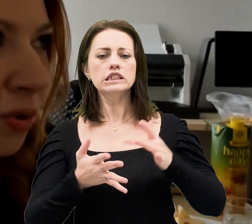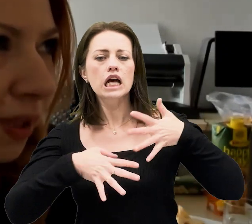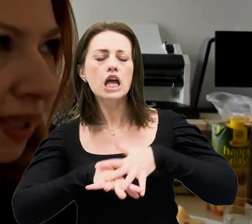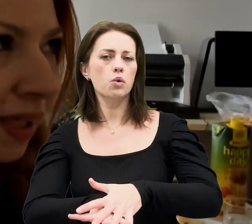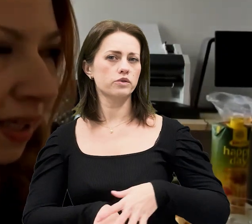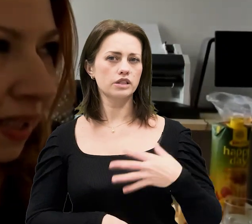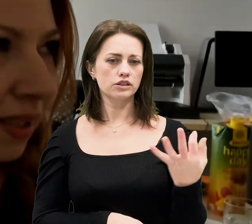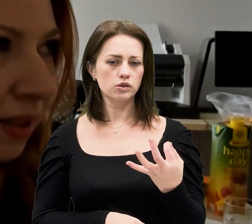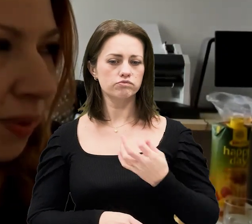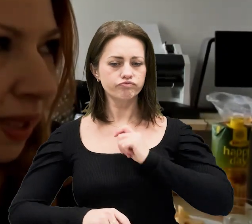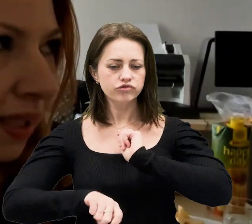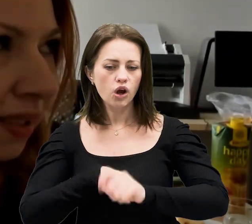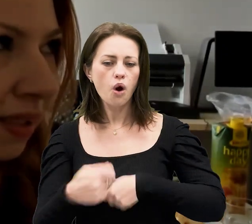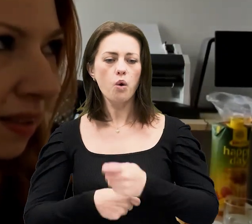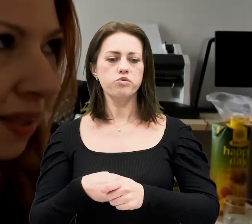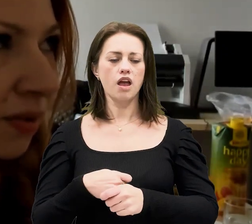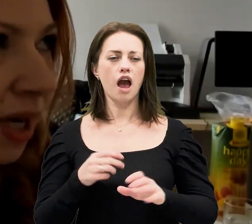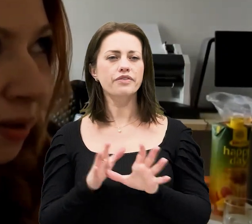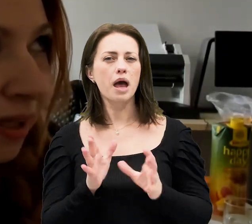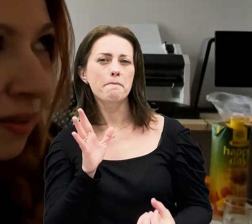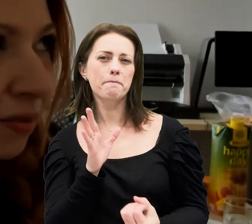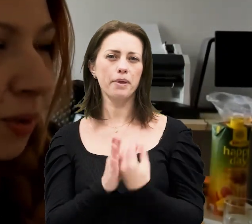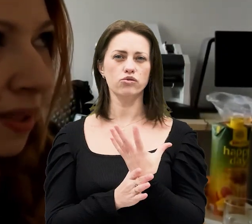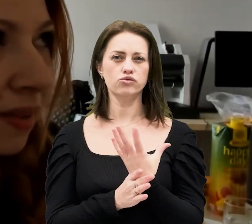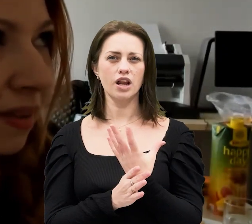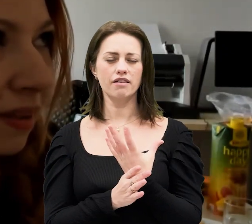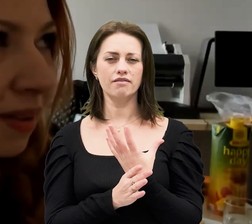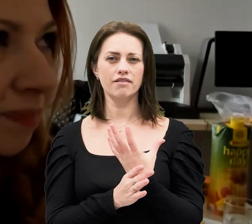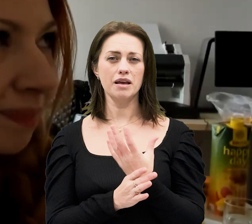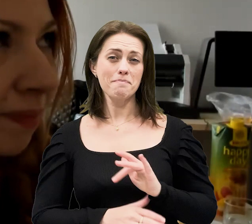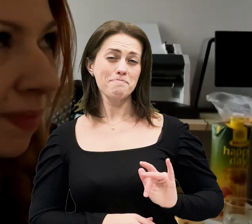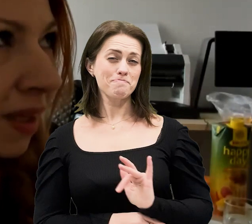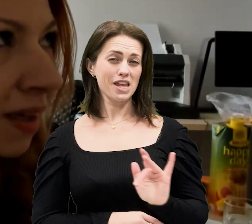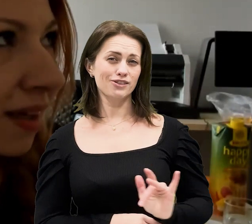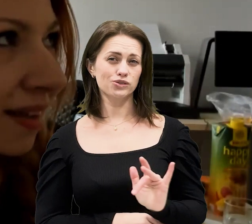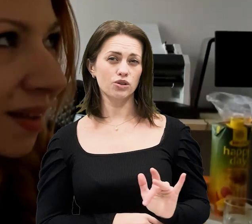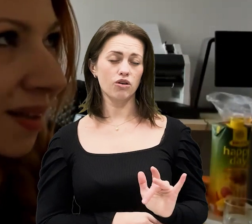inclusion should be that we make the environment